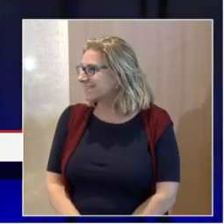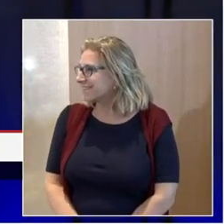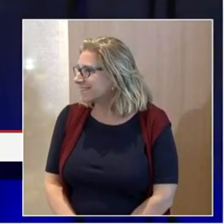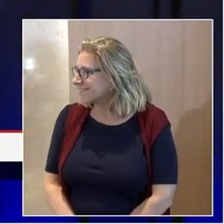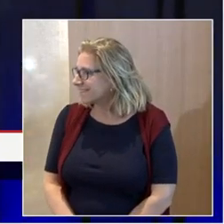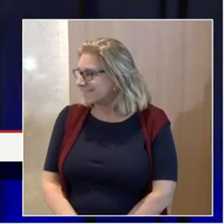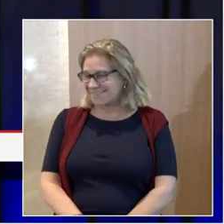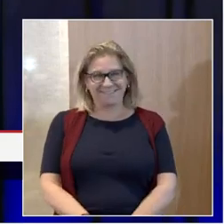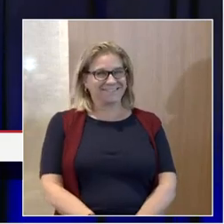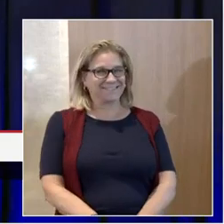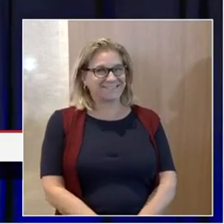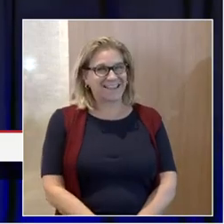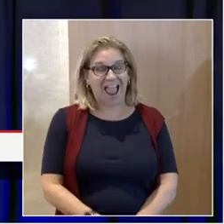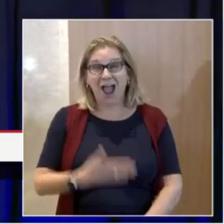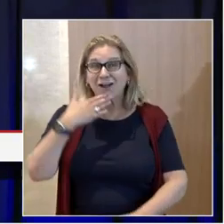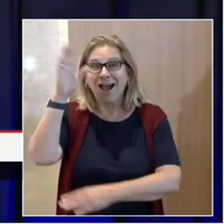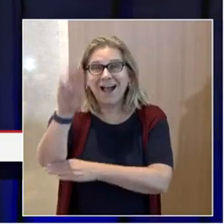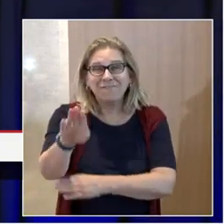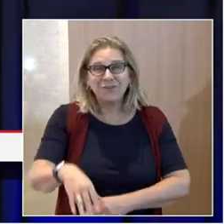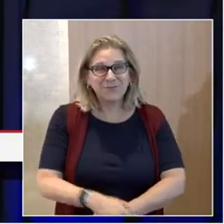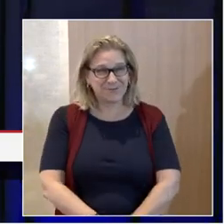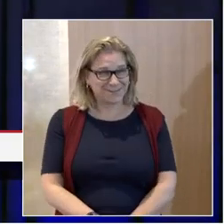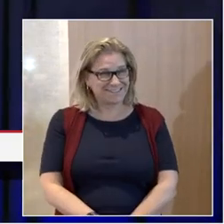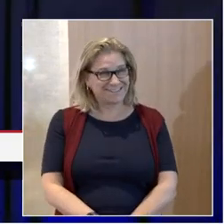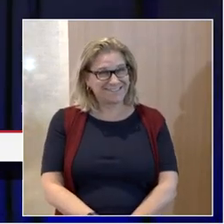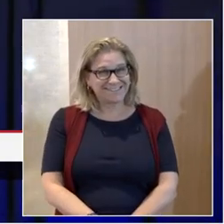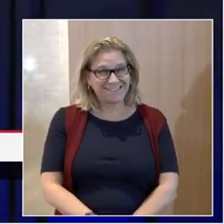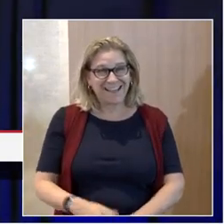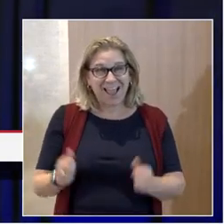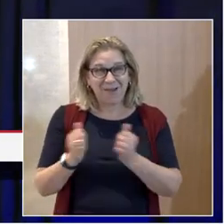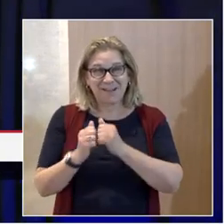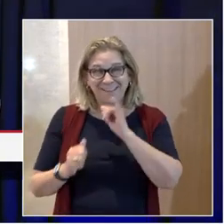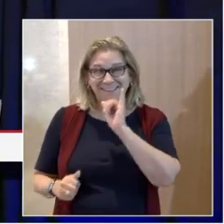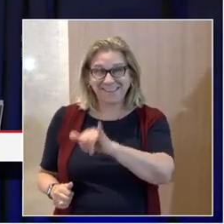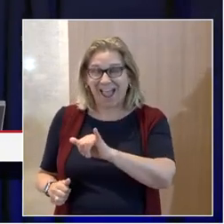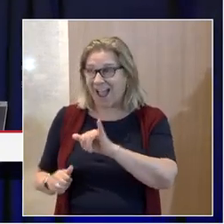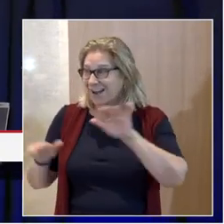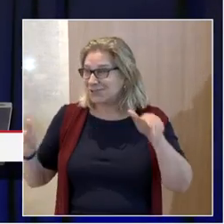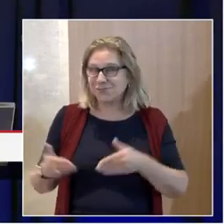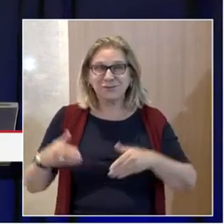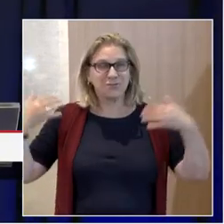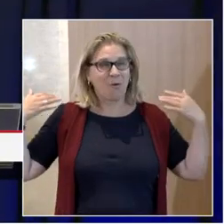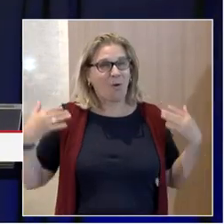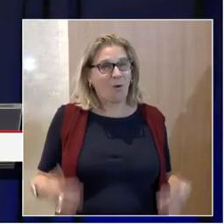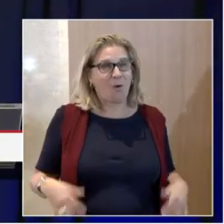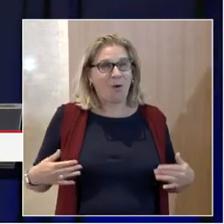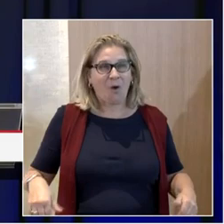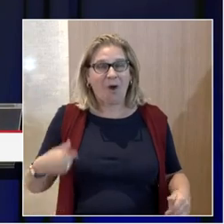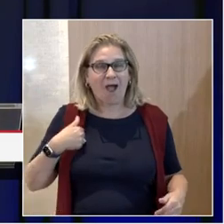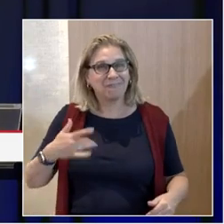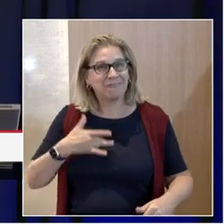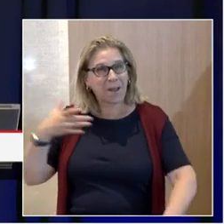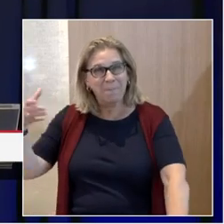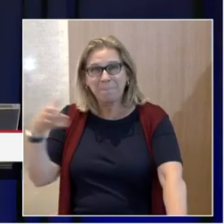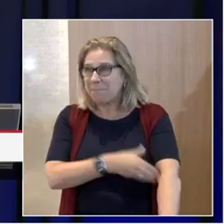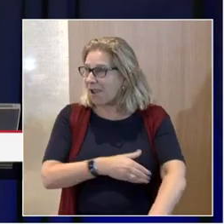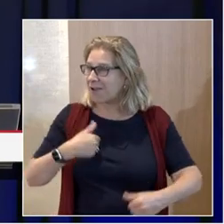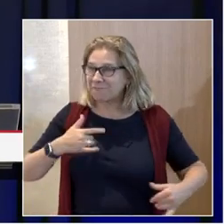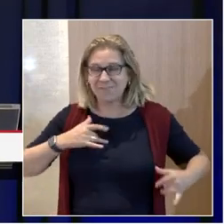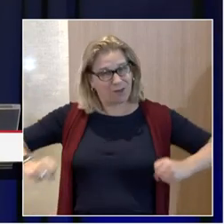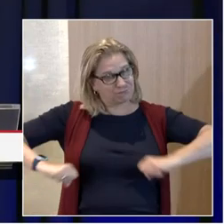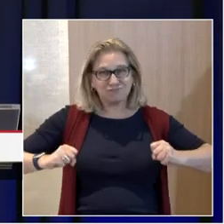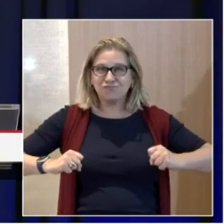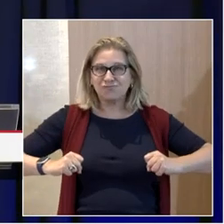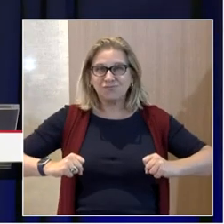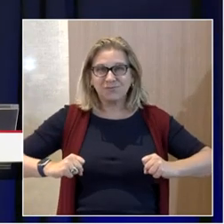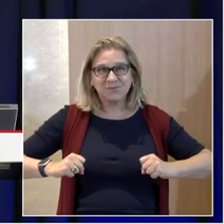Well, good afternoon. With an introduction like that, I'm feeling pretty powerful. But more